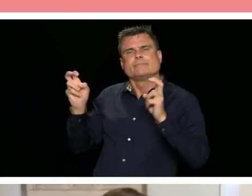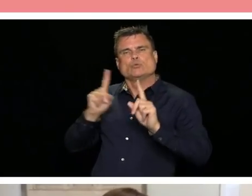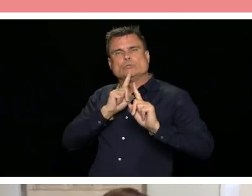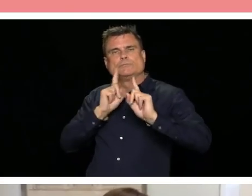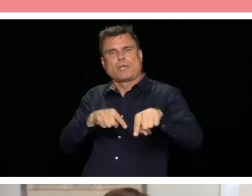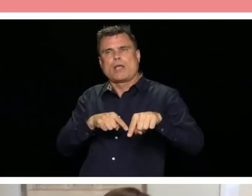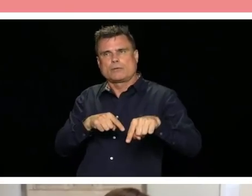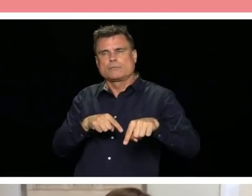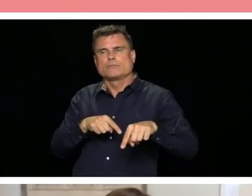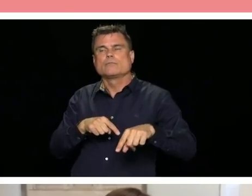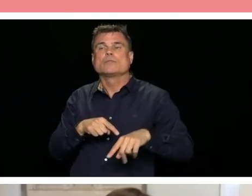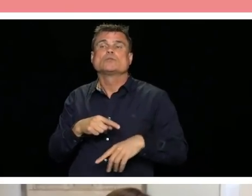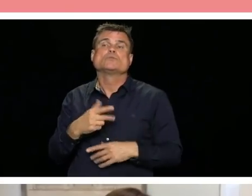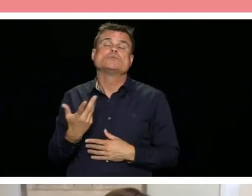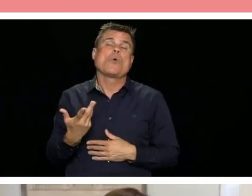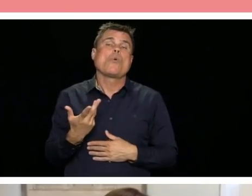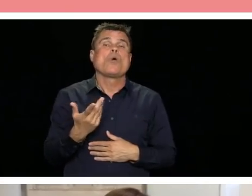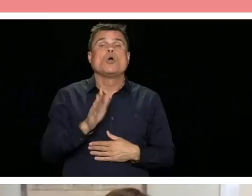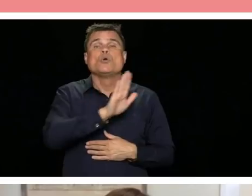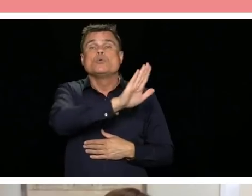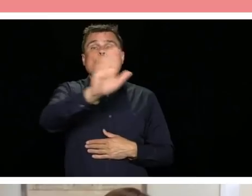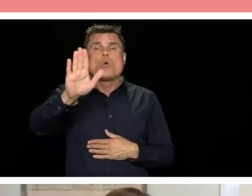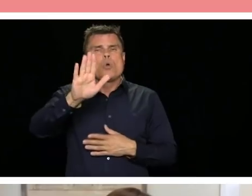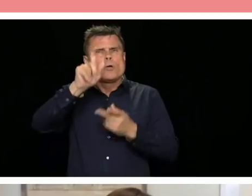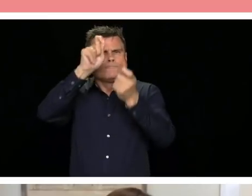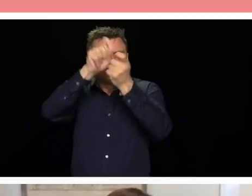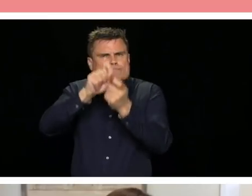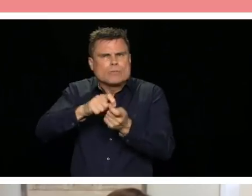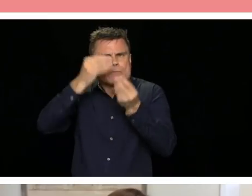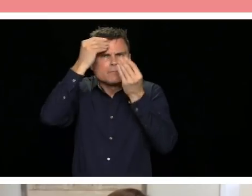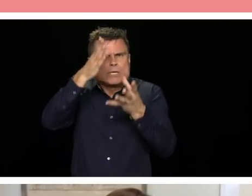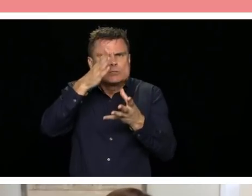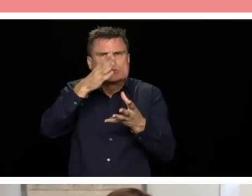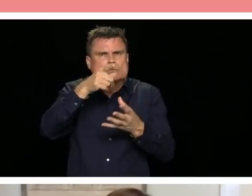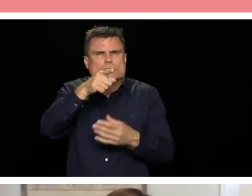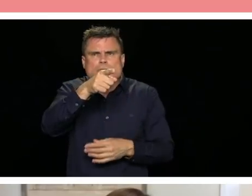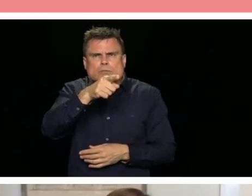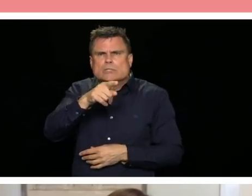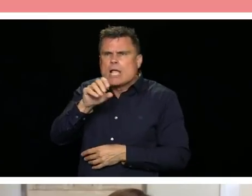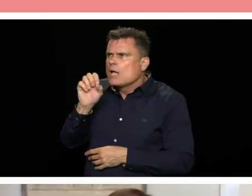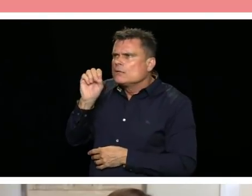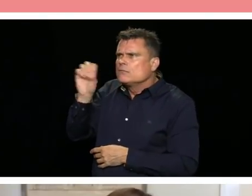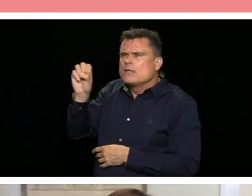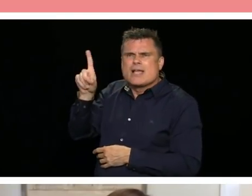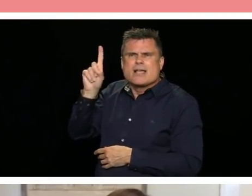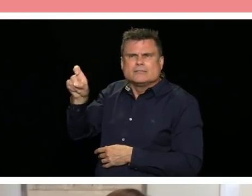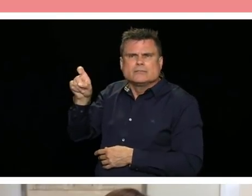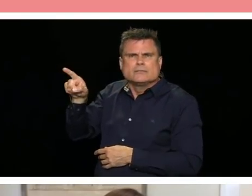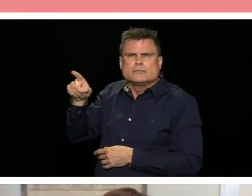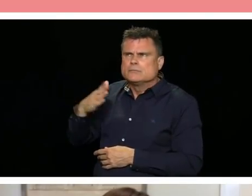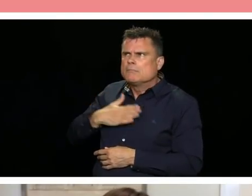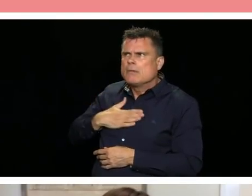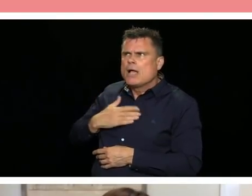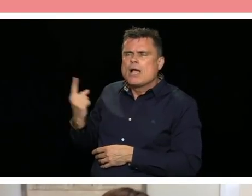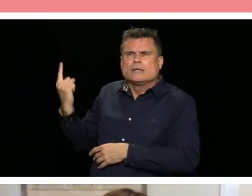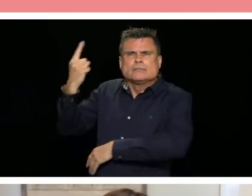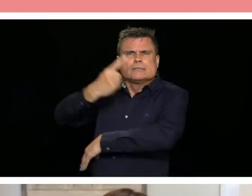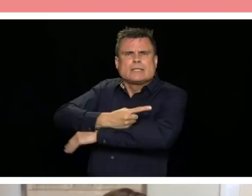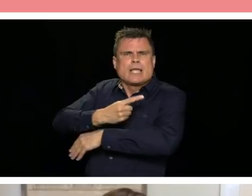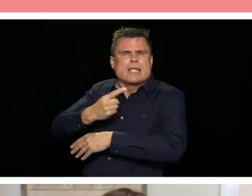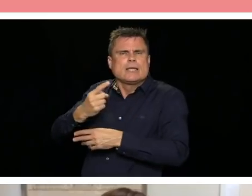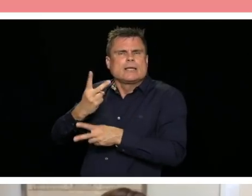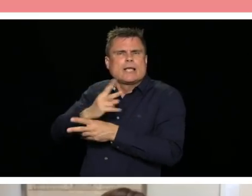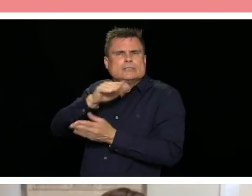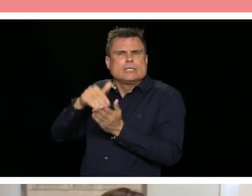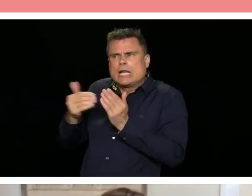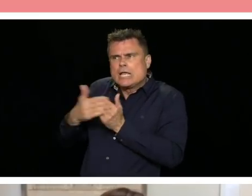to have the local childcare resource referral center looking at local providers that may be available to find you a spot. And from what I've heard